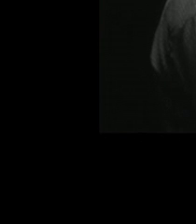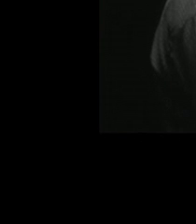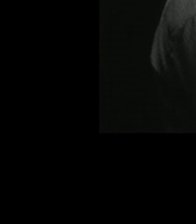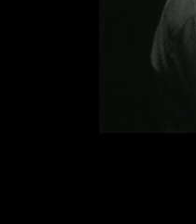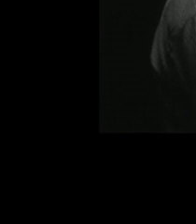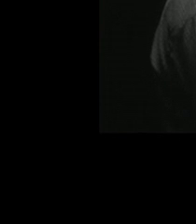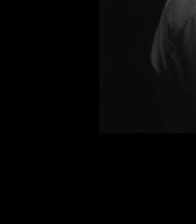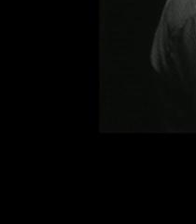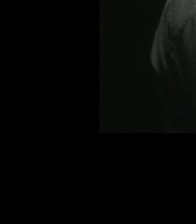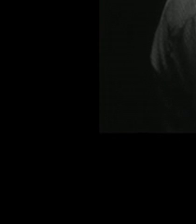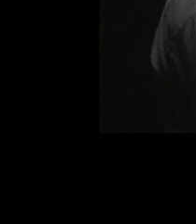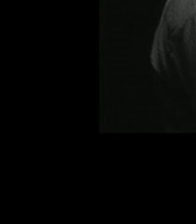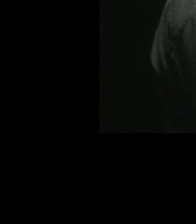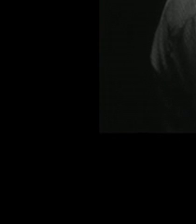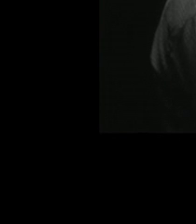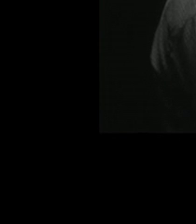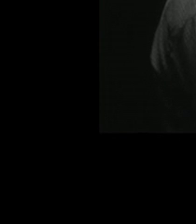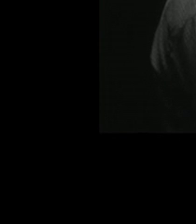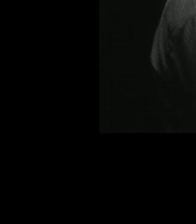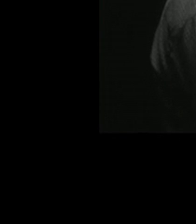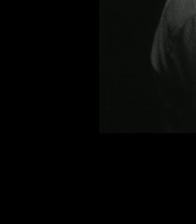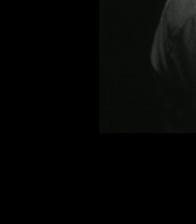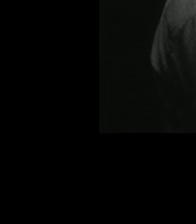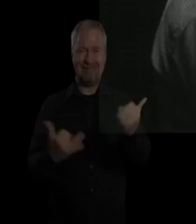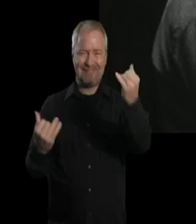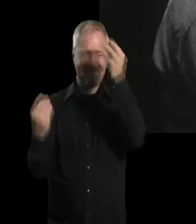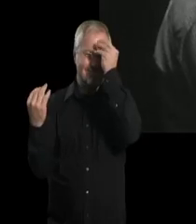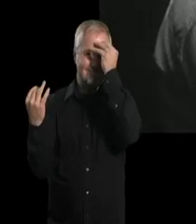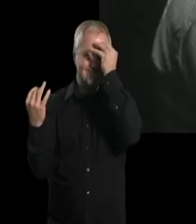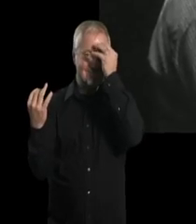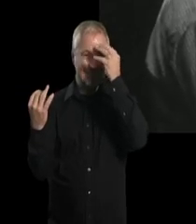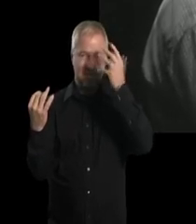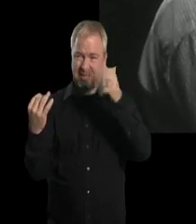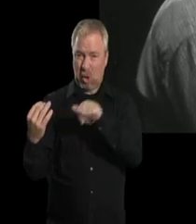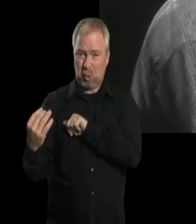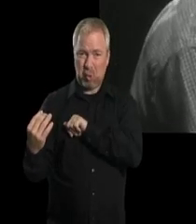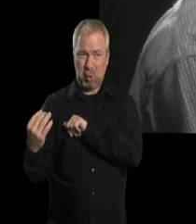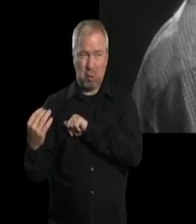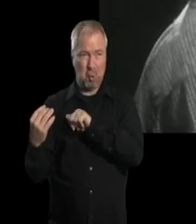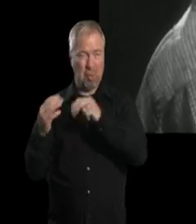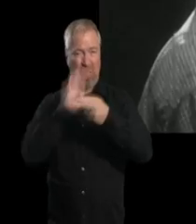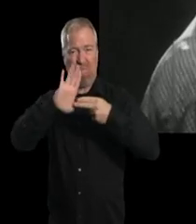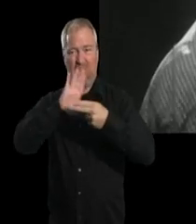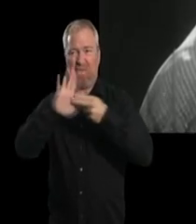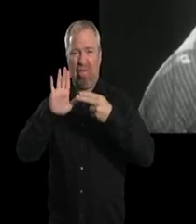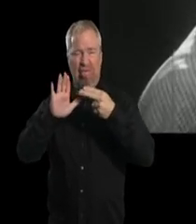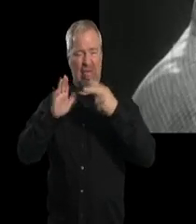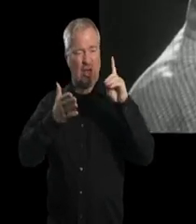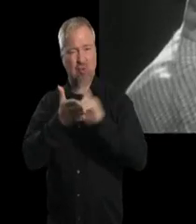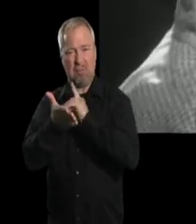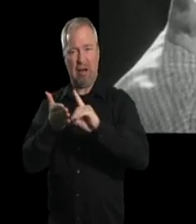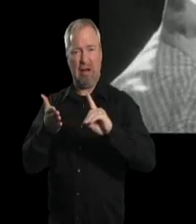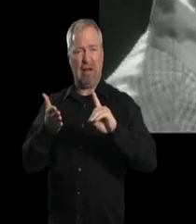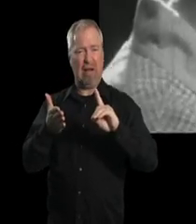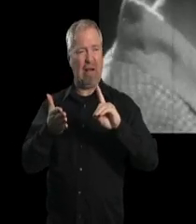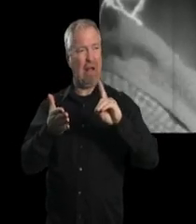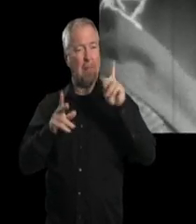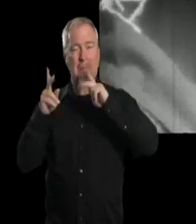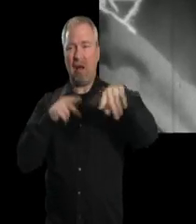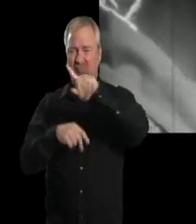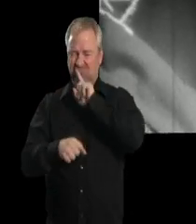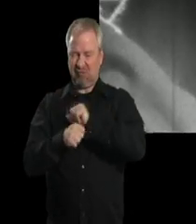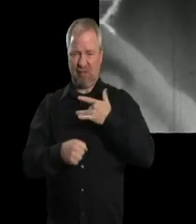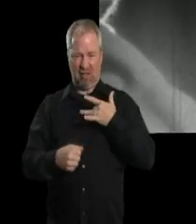Black and white film reveals a man assembling in a factory. Negative attitudes, stereotypes, discrimination.